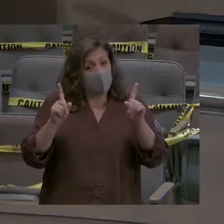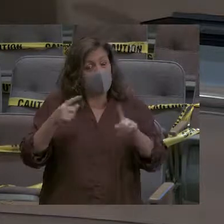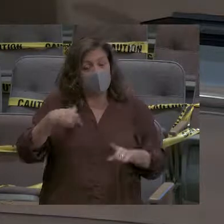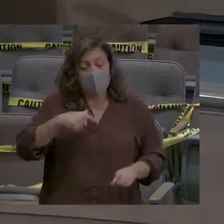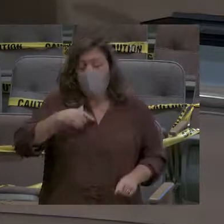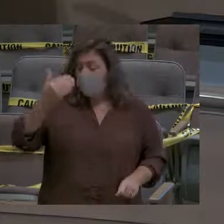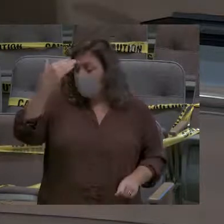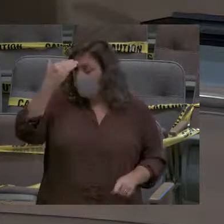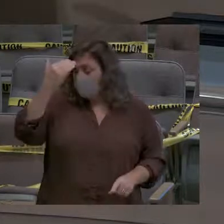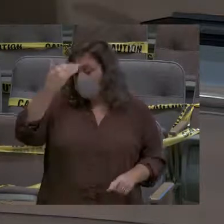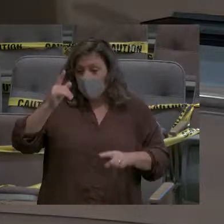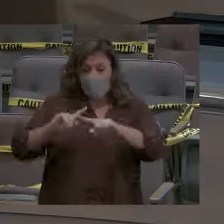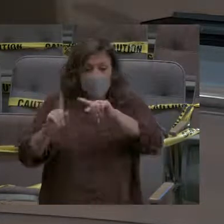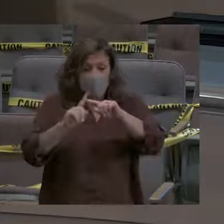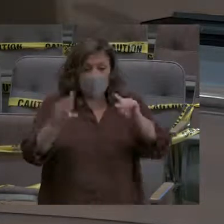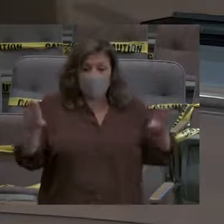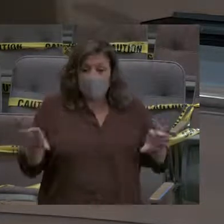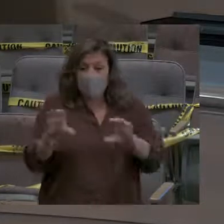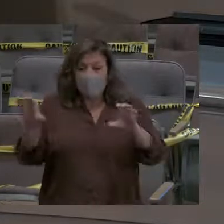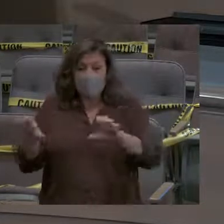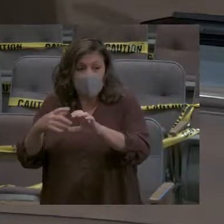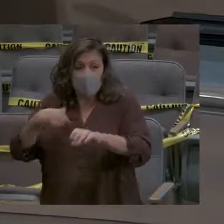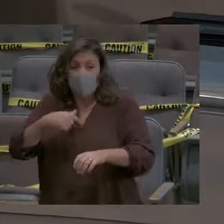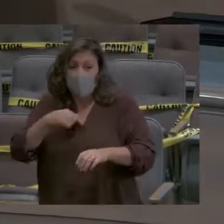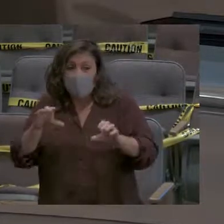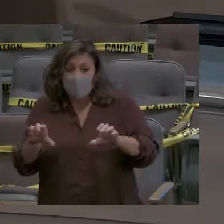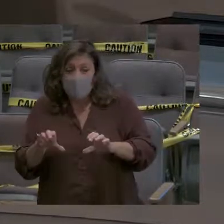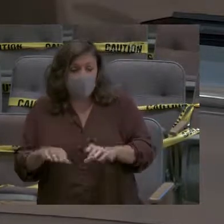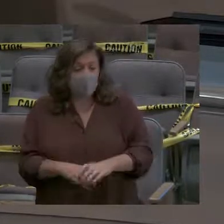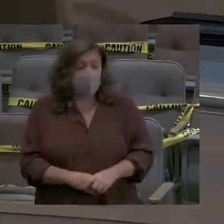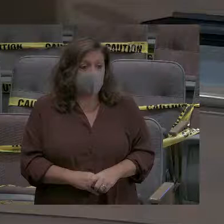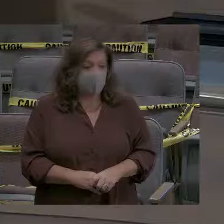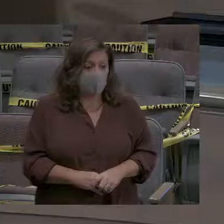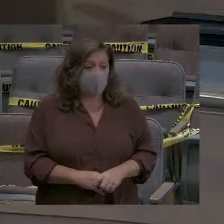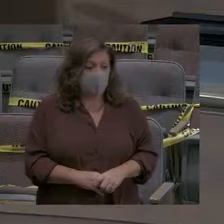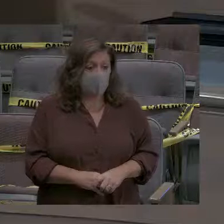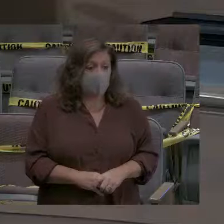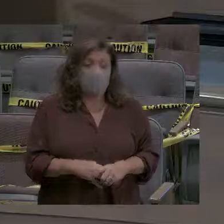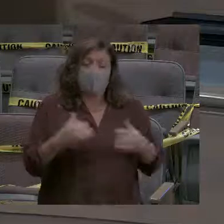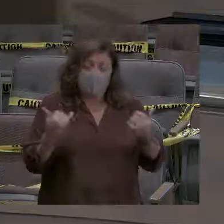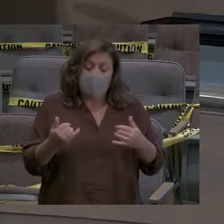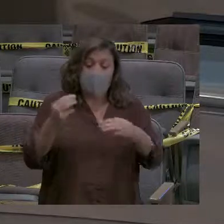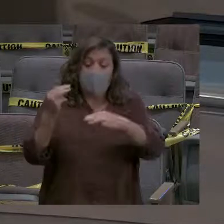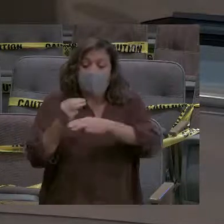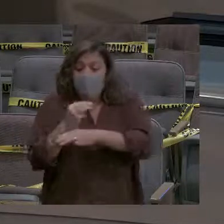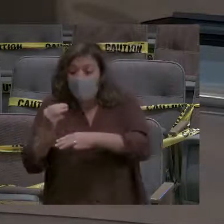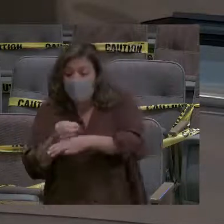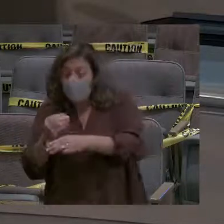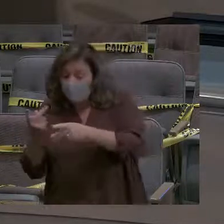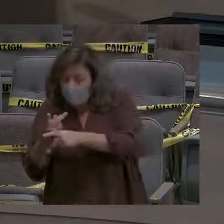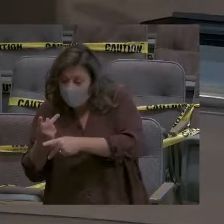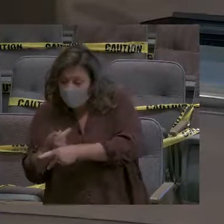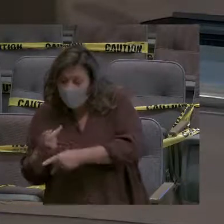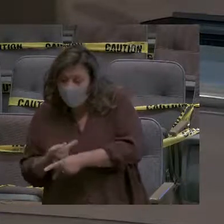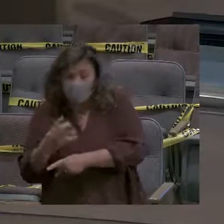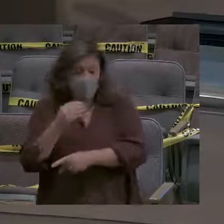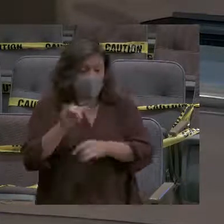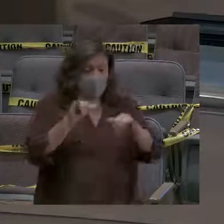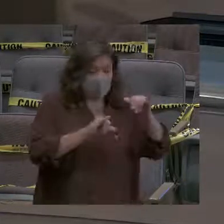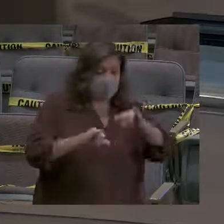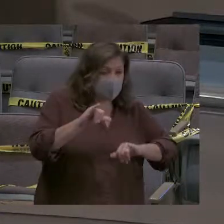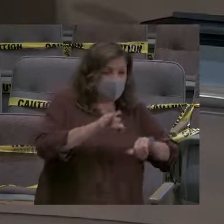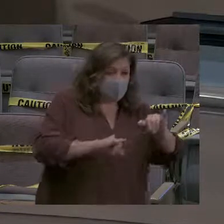of those different actions that we've taken, that mathematically, that scientifically, this